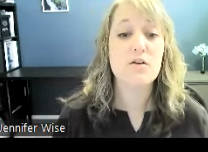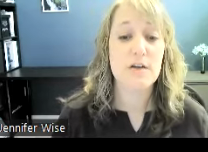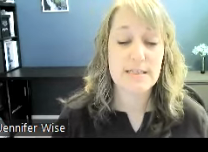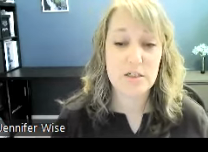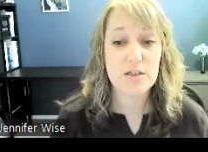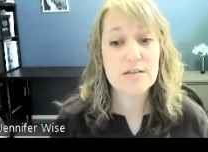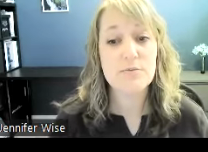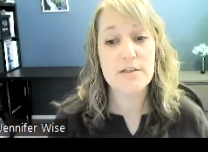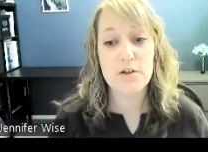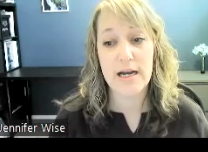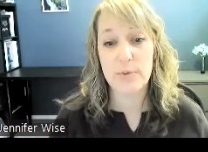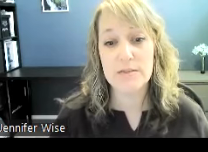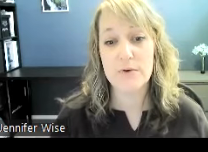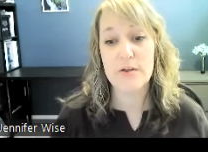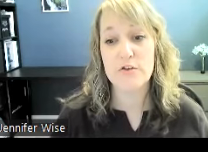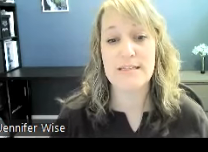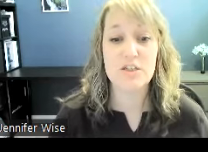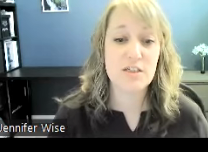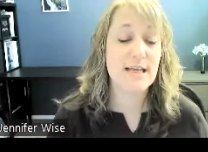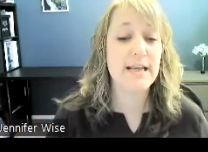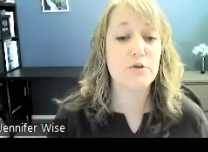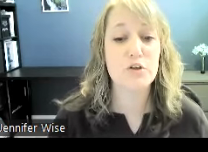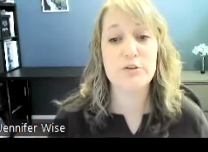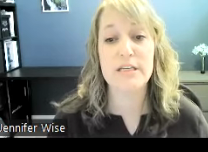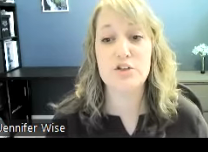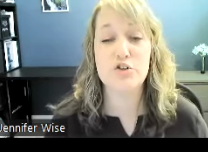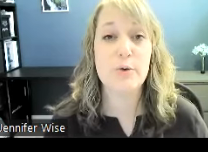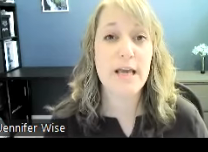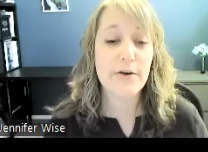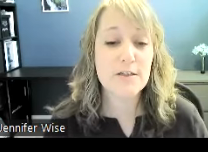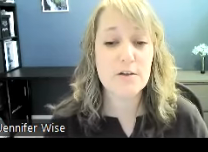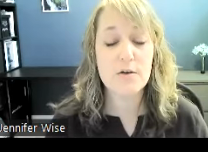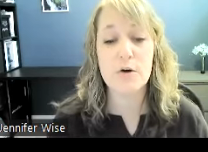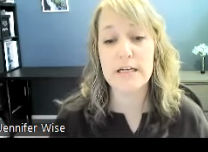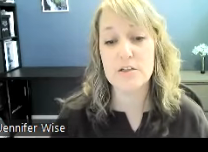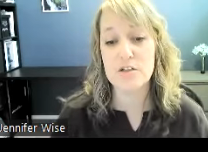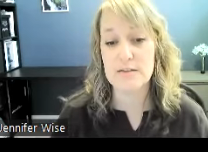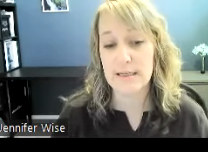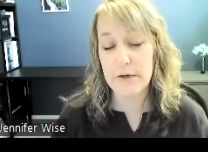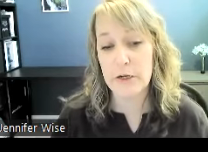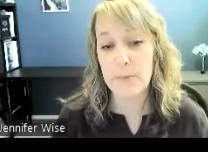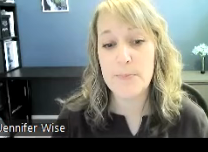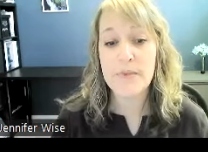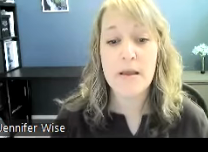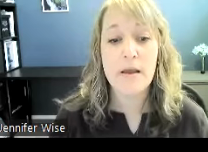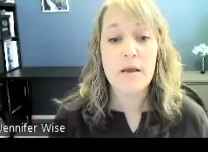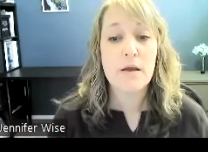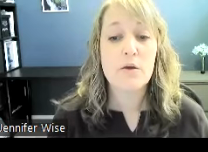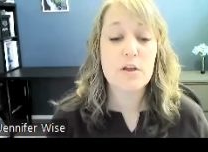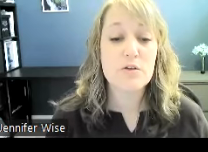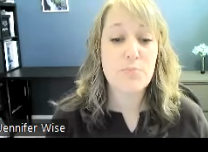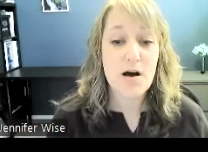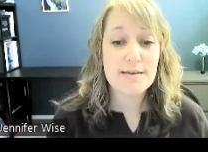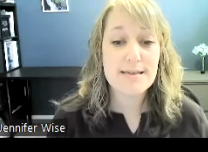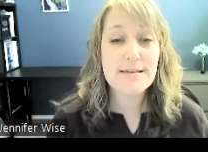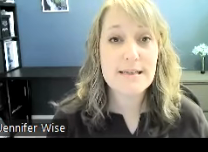using transitions. Raise your eyebrows for the transitions that introduce each new character or each new scenario. You